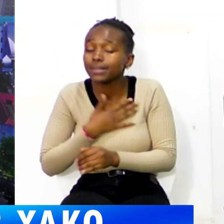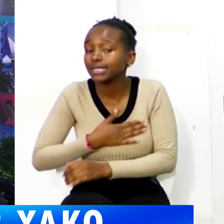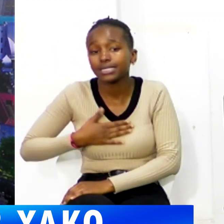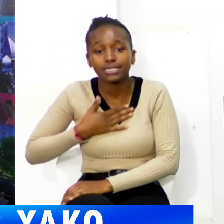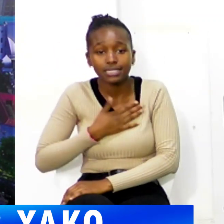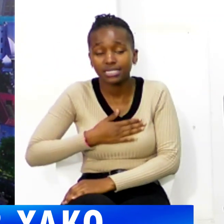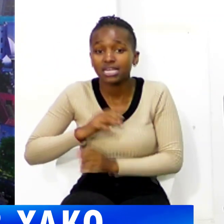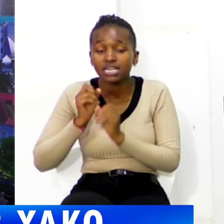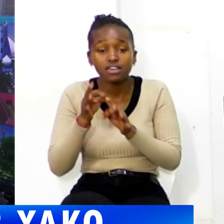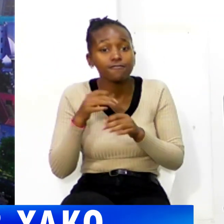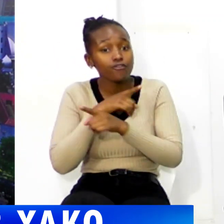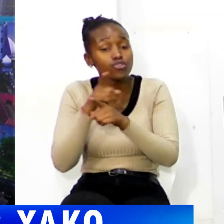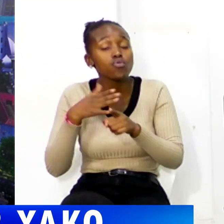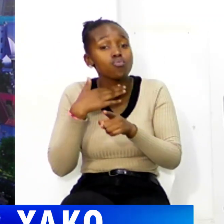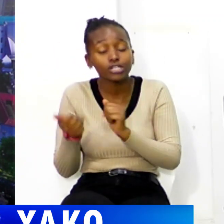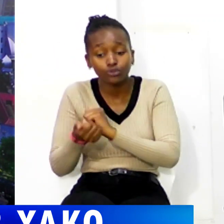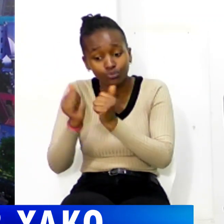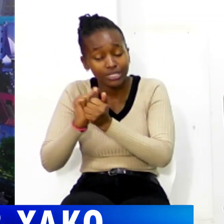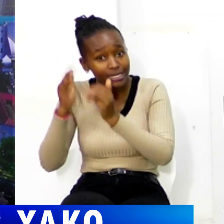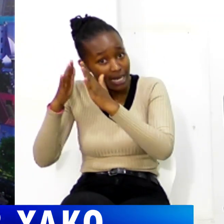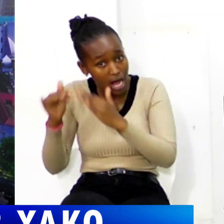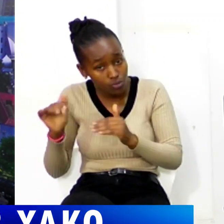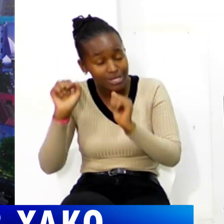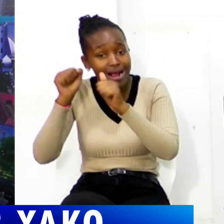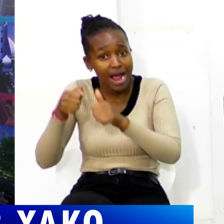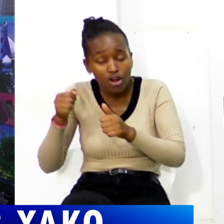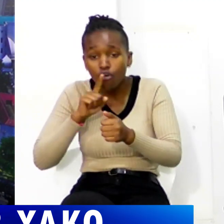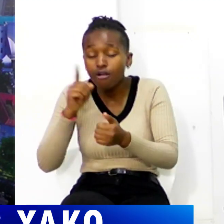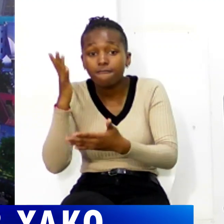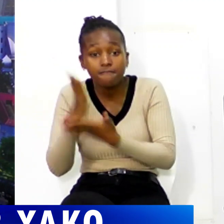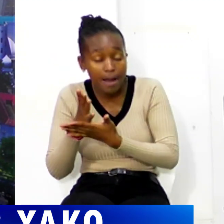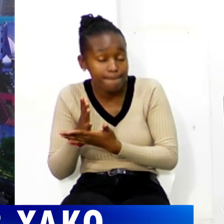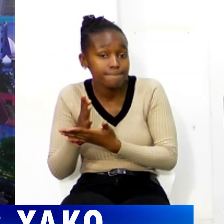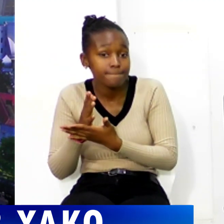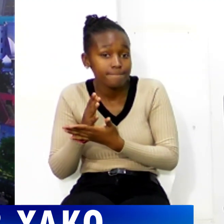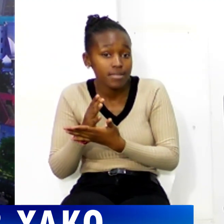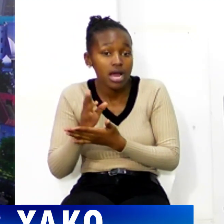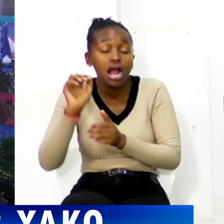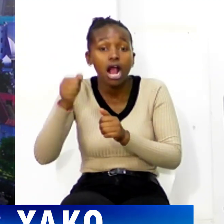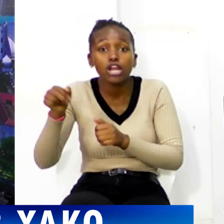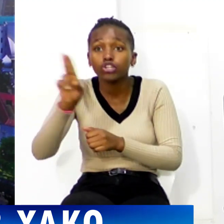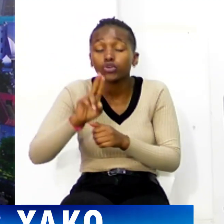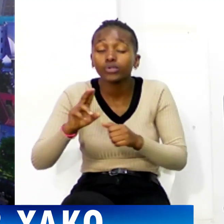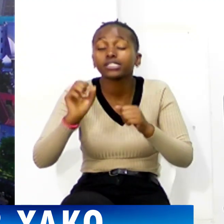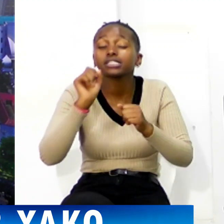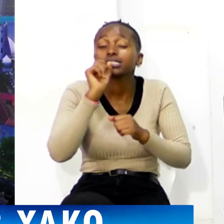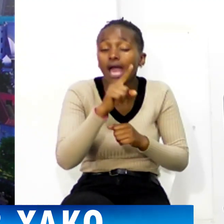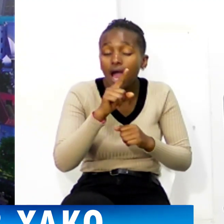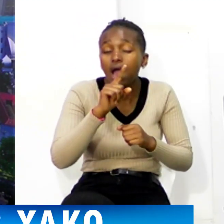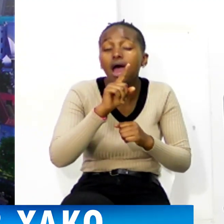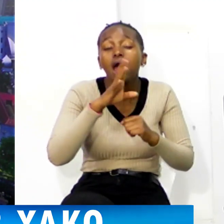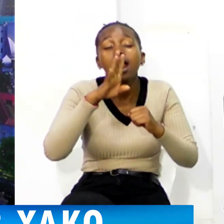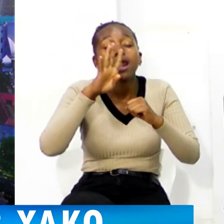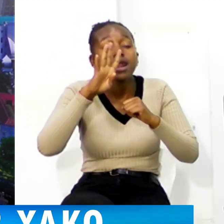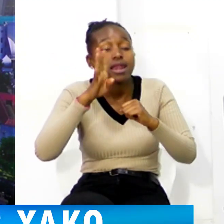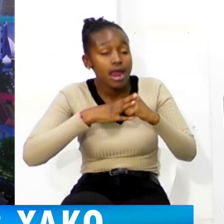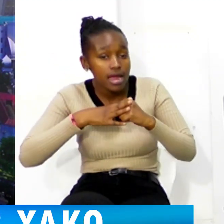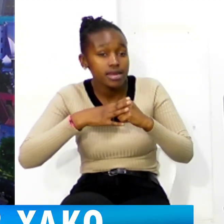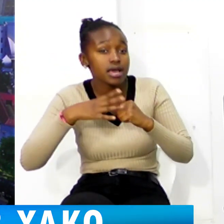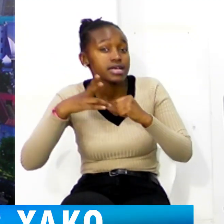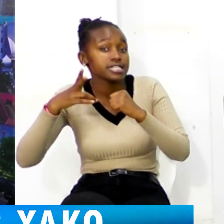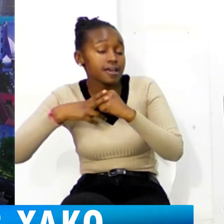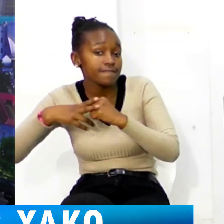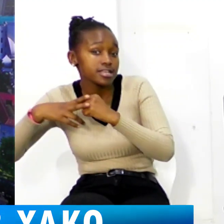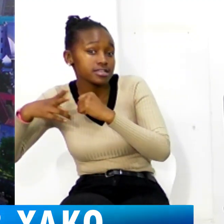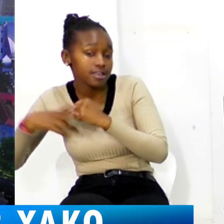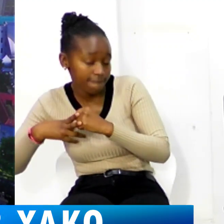meter 9771 star. You do 97771. Call that number and just confirm if